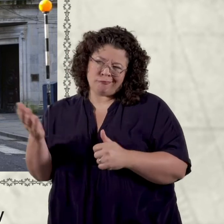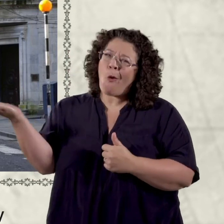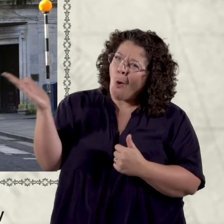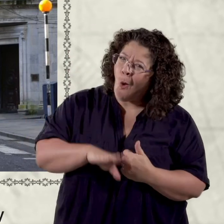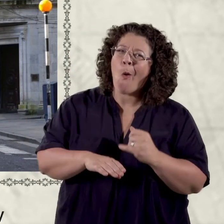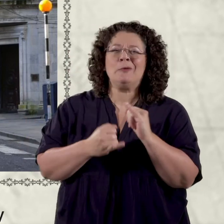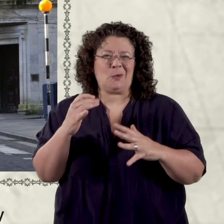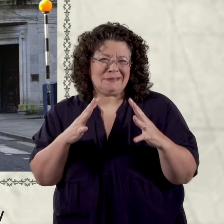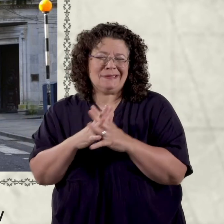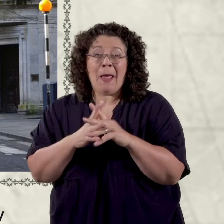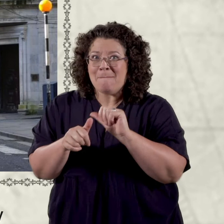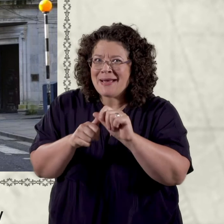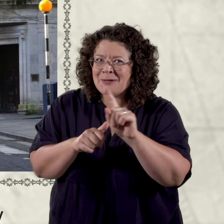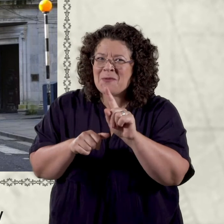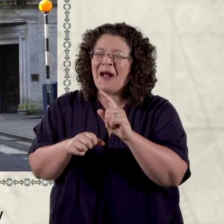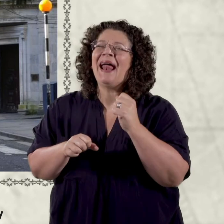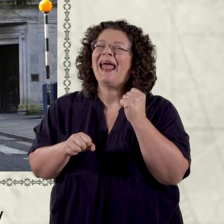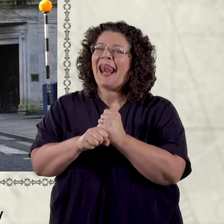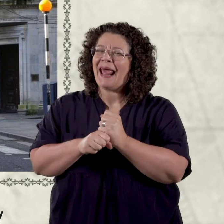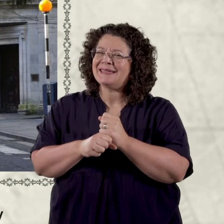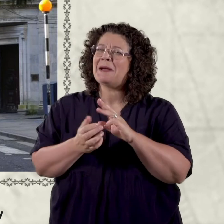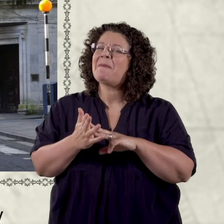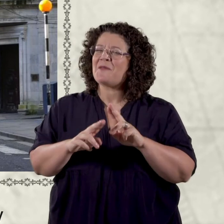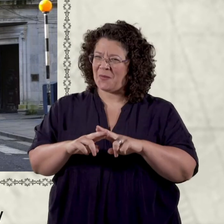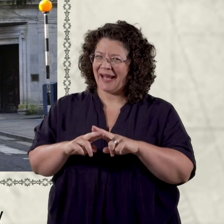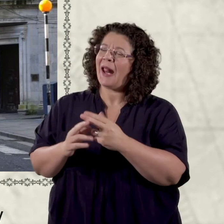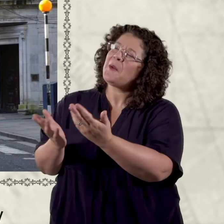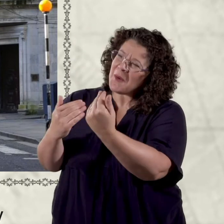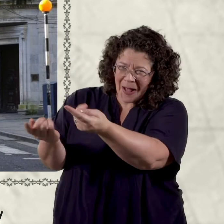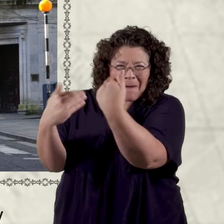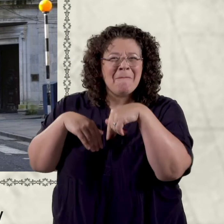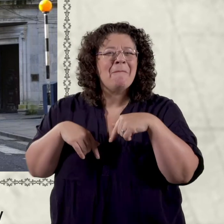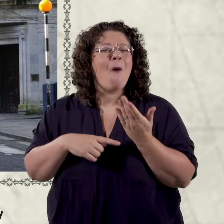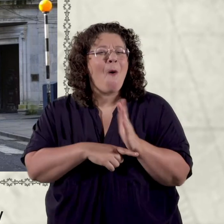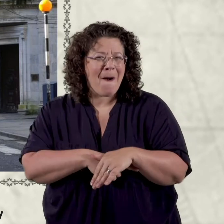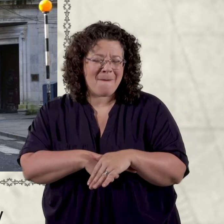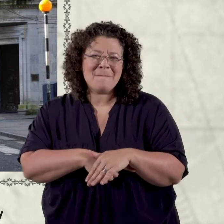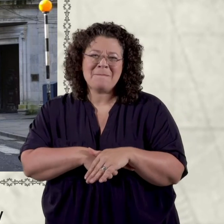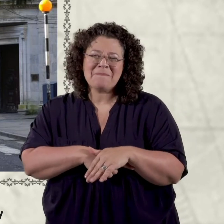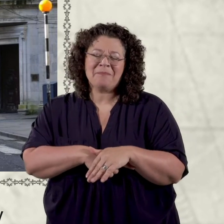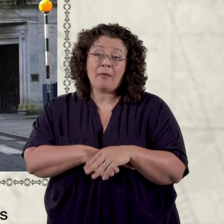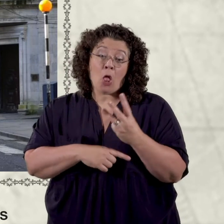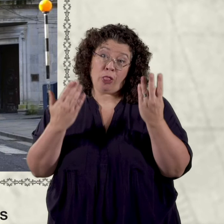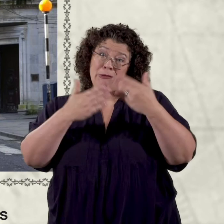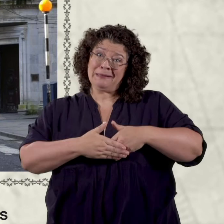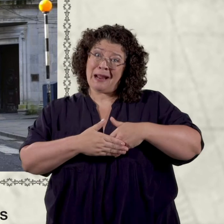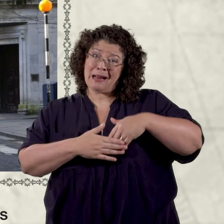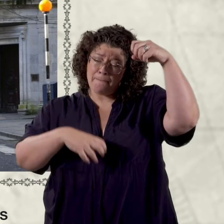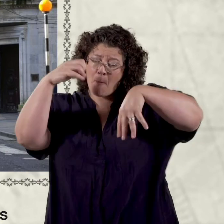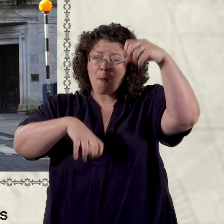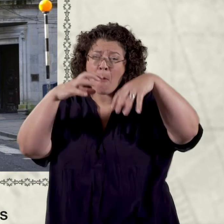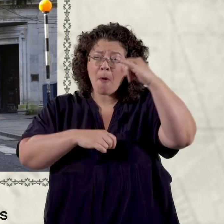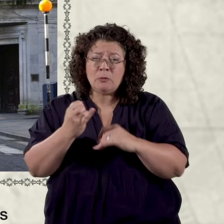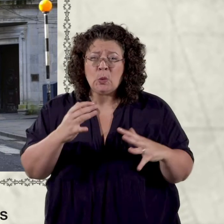back to Swansea safely. And better than that, Glenys Myfanwy was there to welcome him home. And there weren't that many bombings